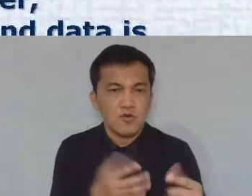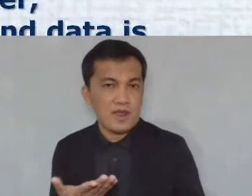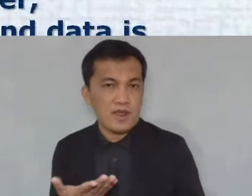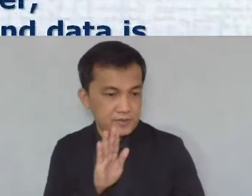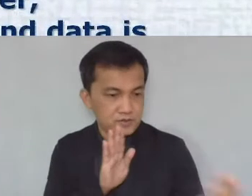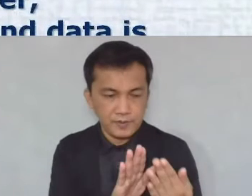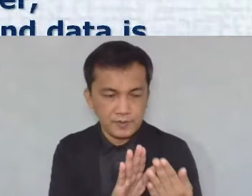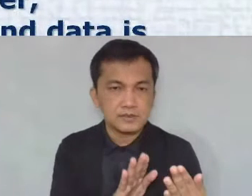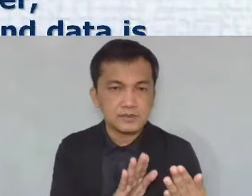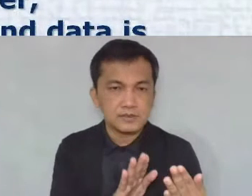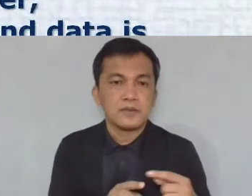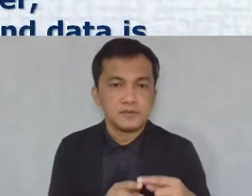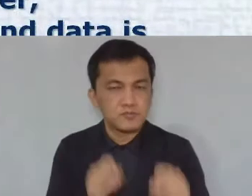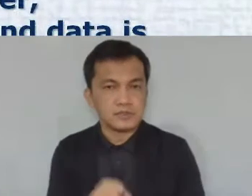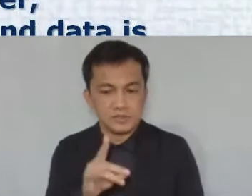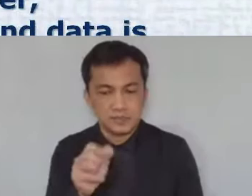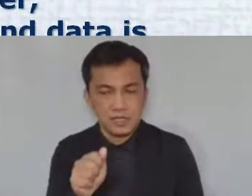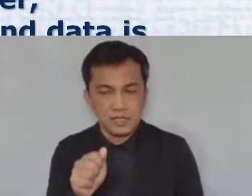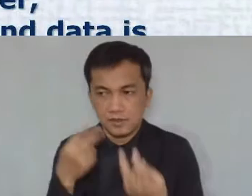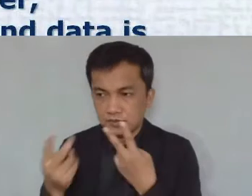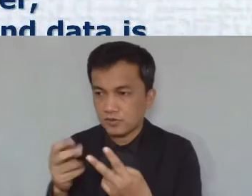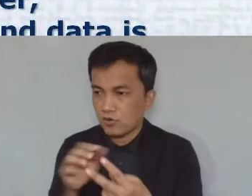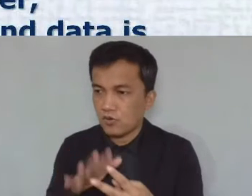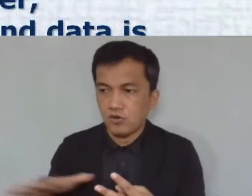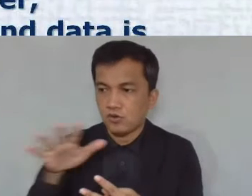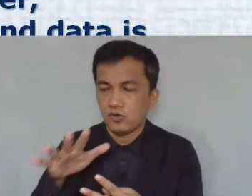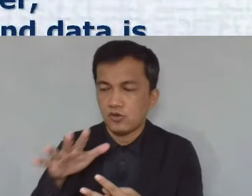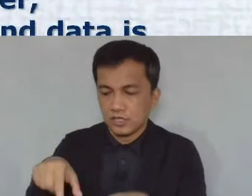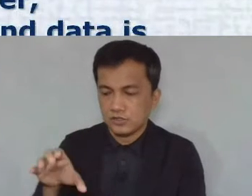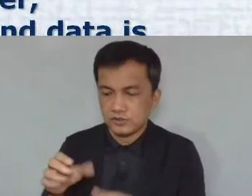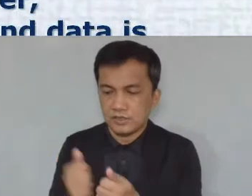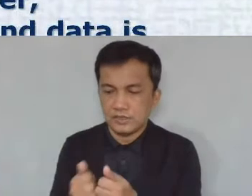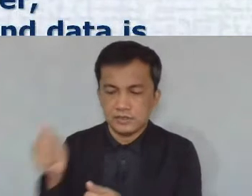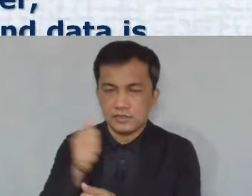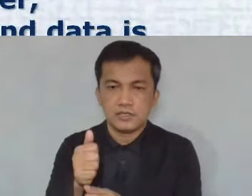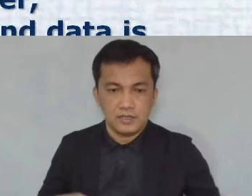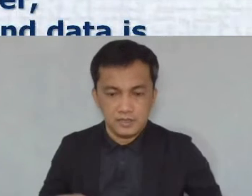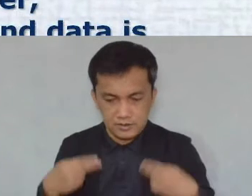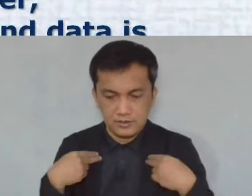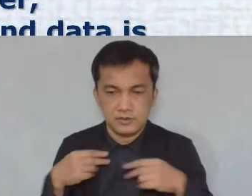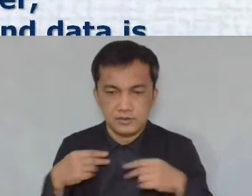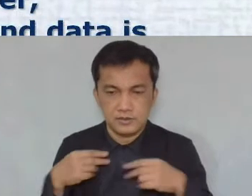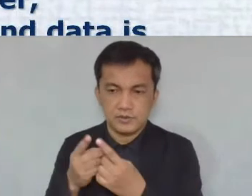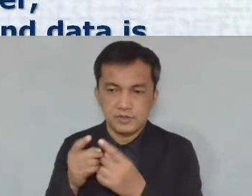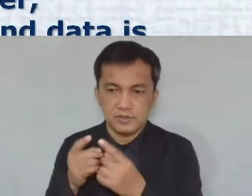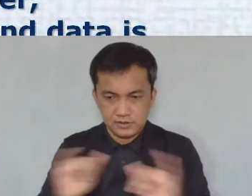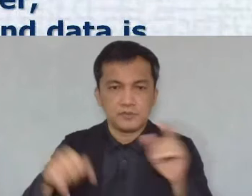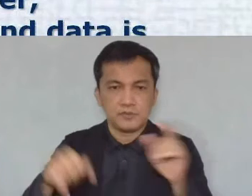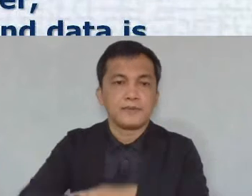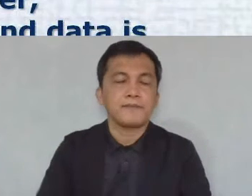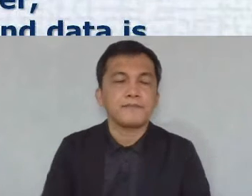done, and data is visible to all Quezon City leadership and health department in real time.